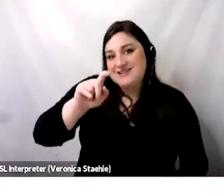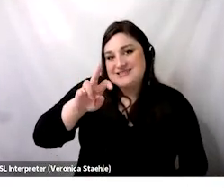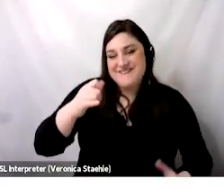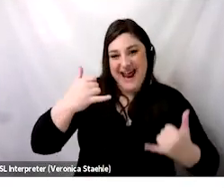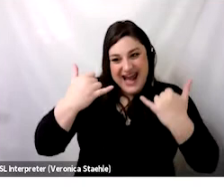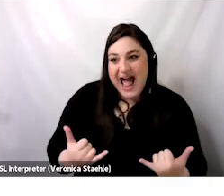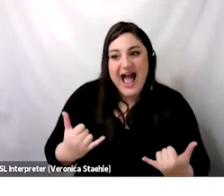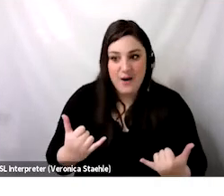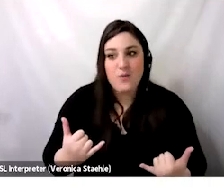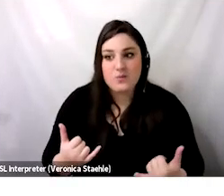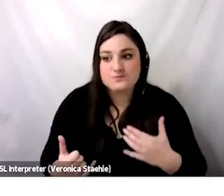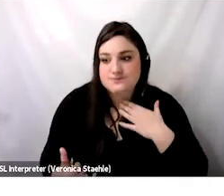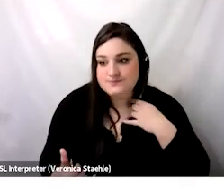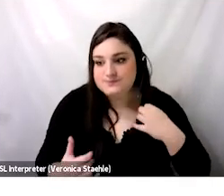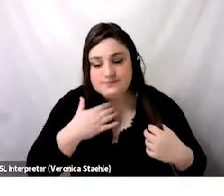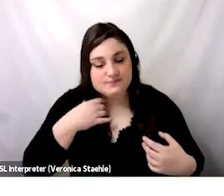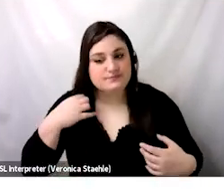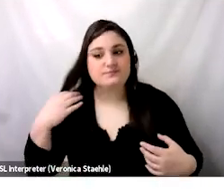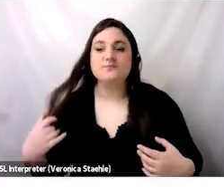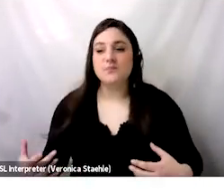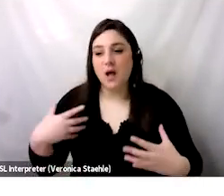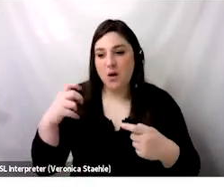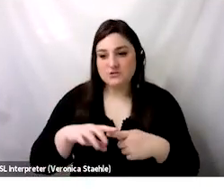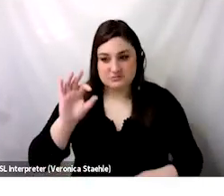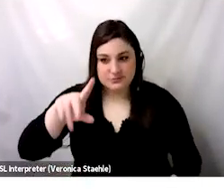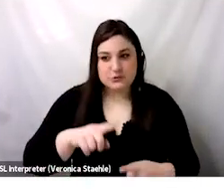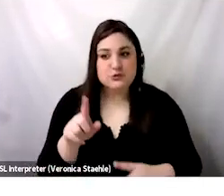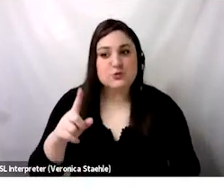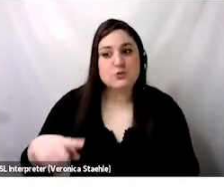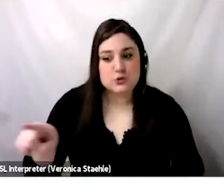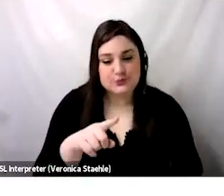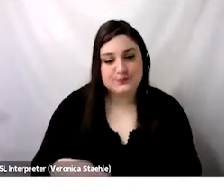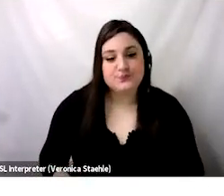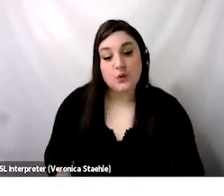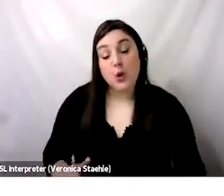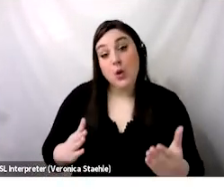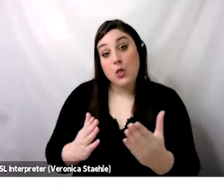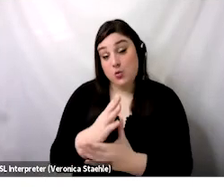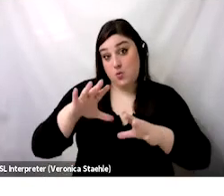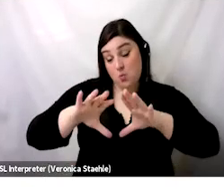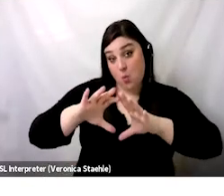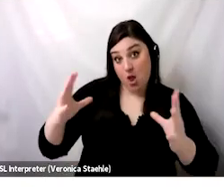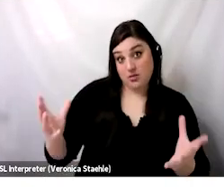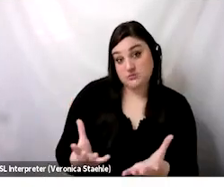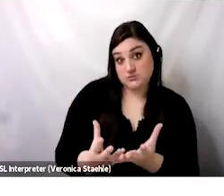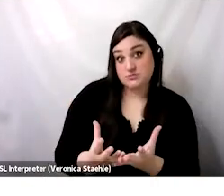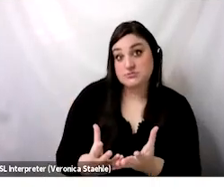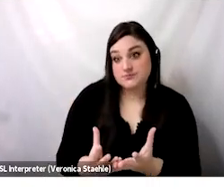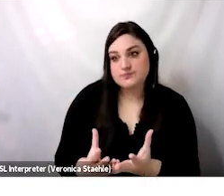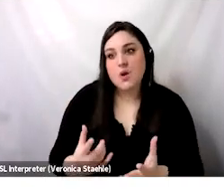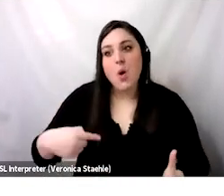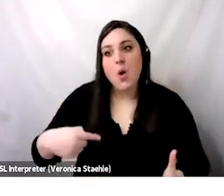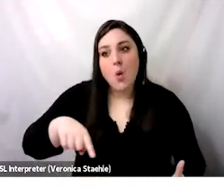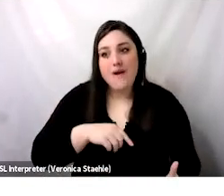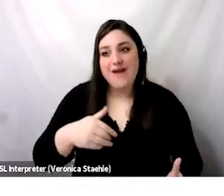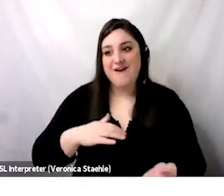this. Throughout the world, we have become countries of excess,